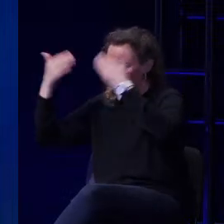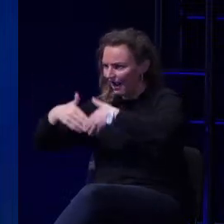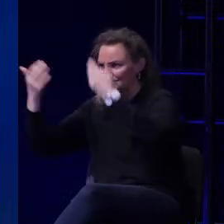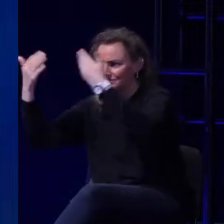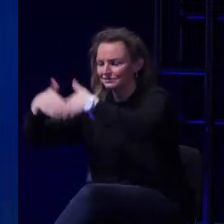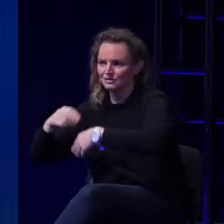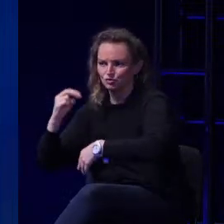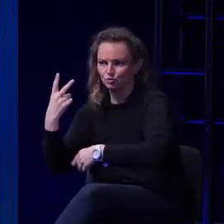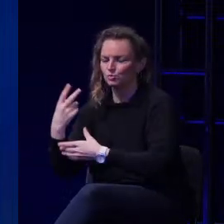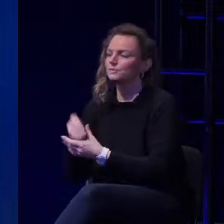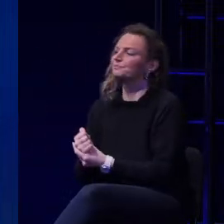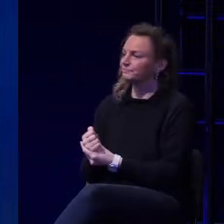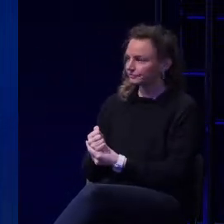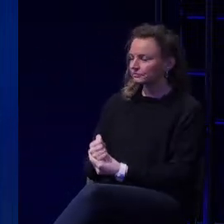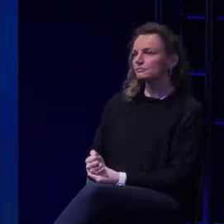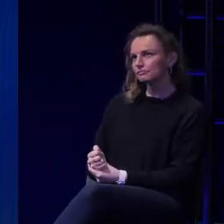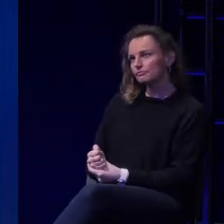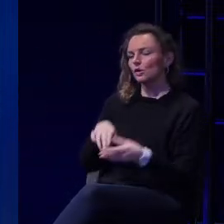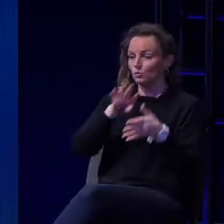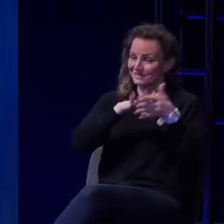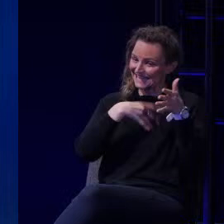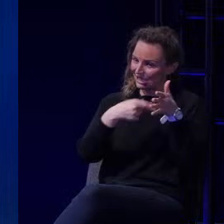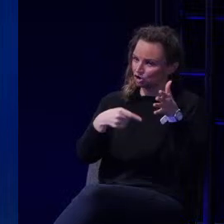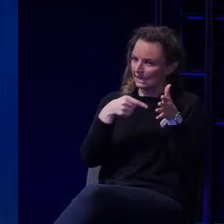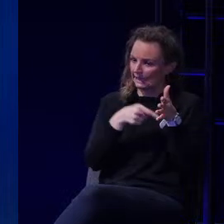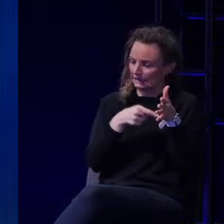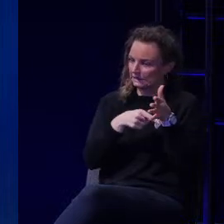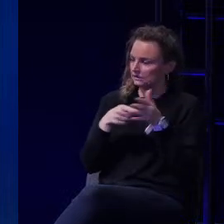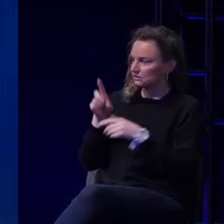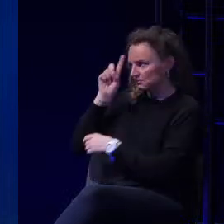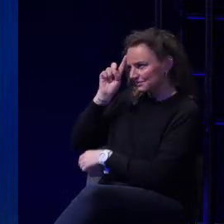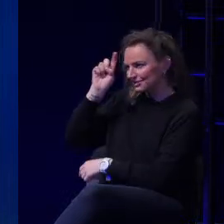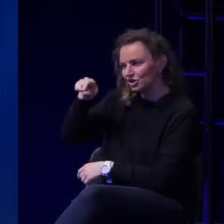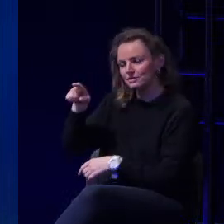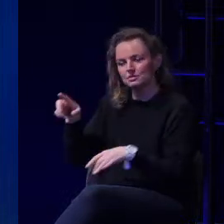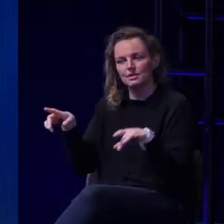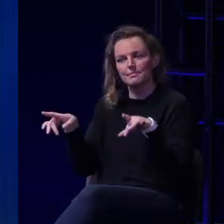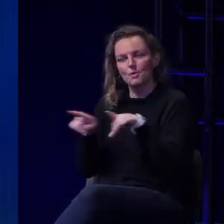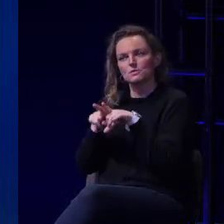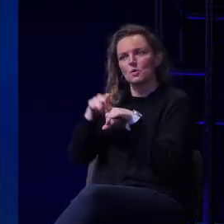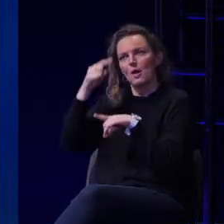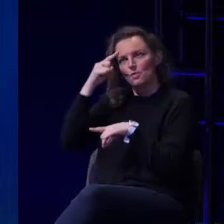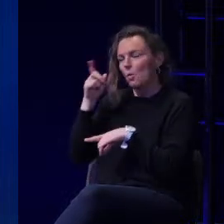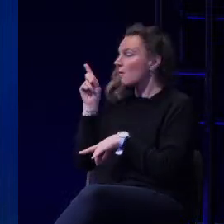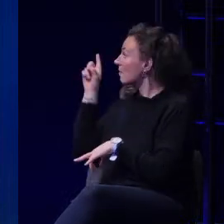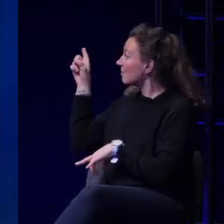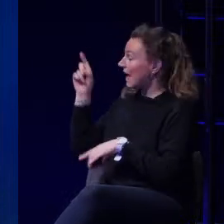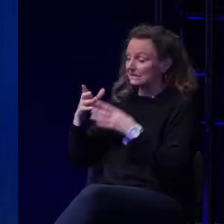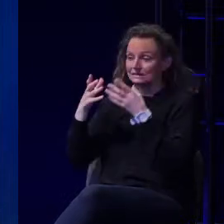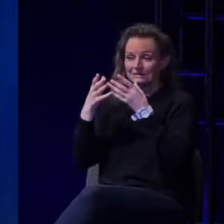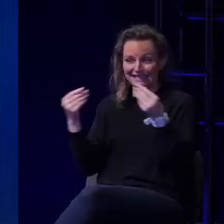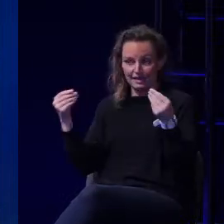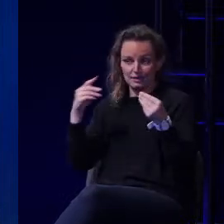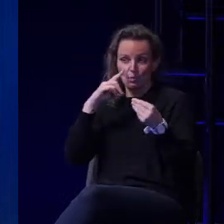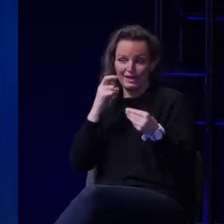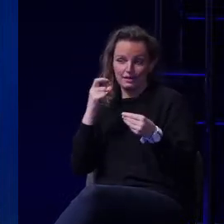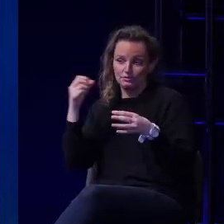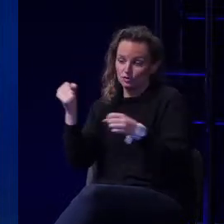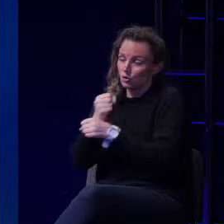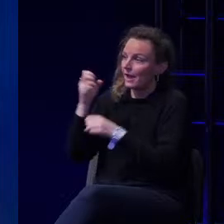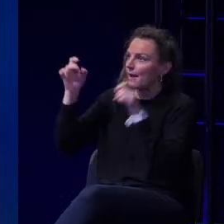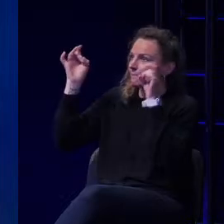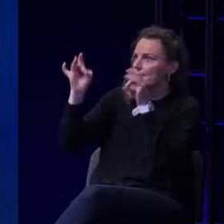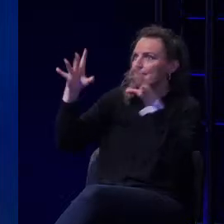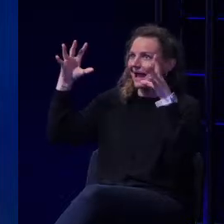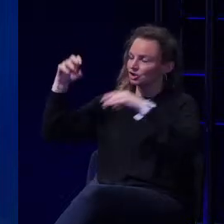a scheduling suggestion, but also I just knew that somehow if we could do that scene and we could do it at magic hour, right as the